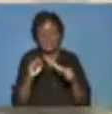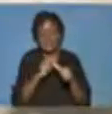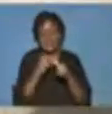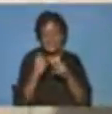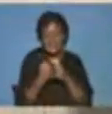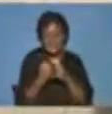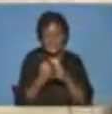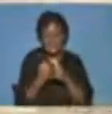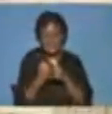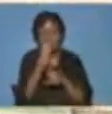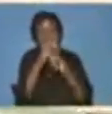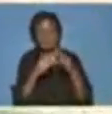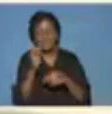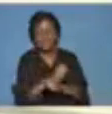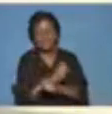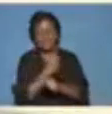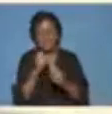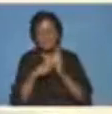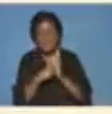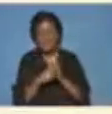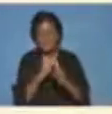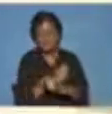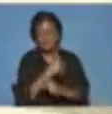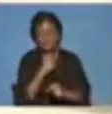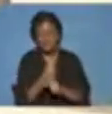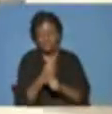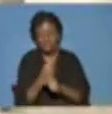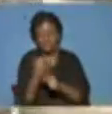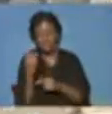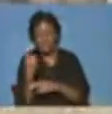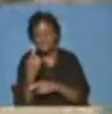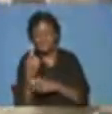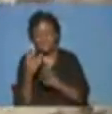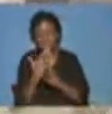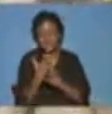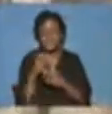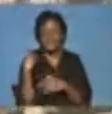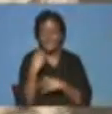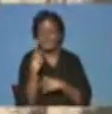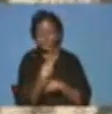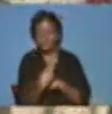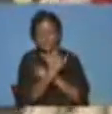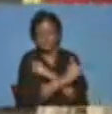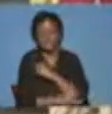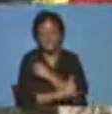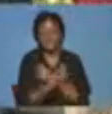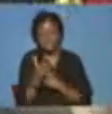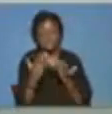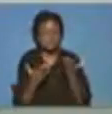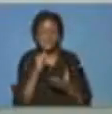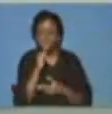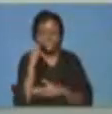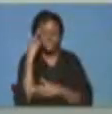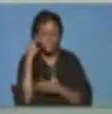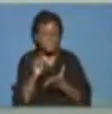building is a symbol of the strong bilateral relationship between our two countries. You might not realize it because we've been,